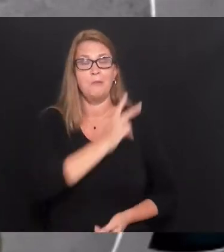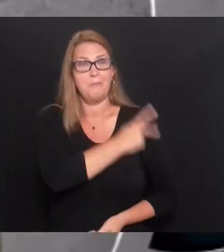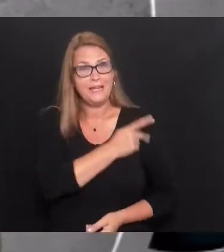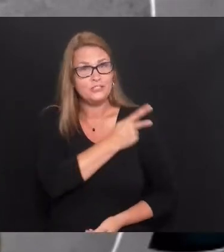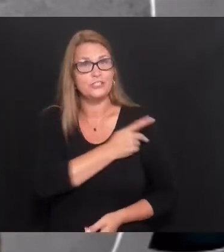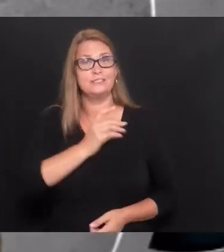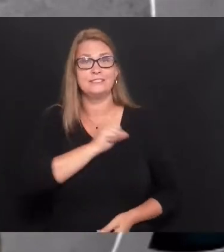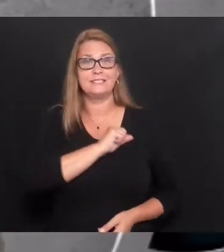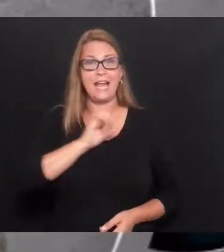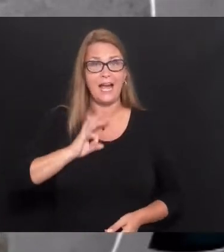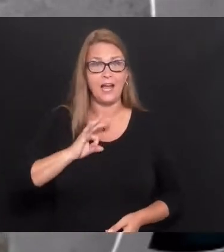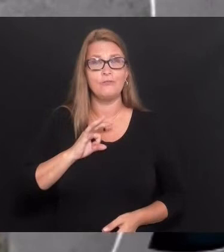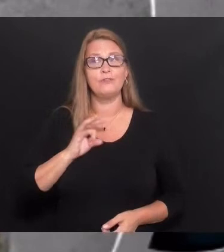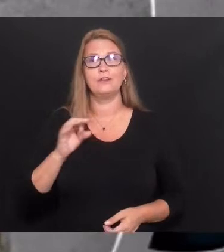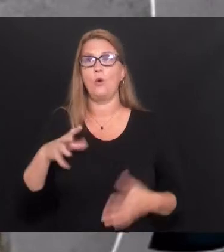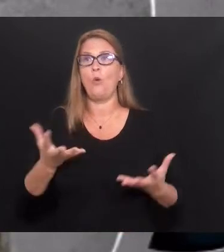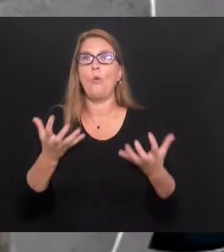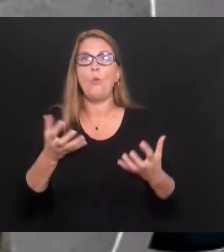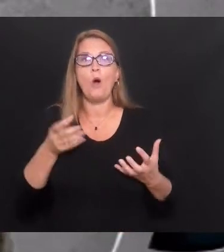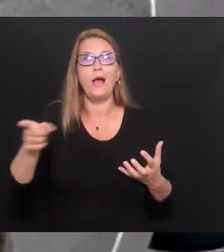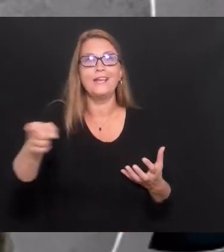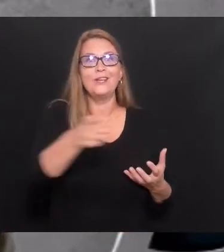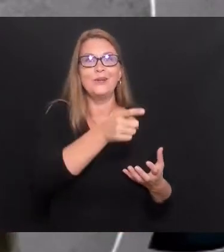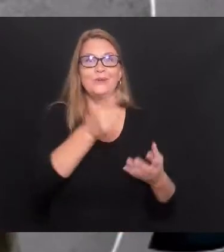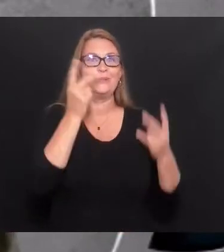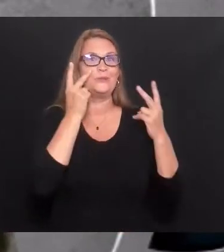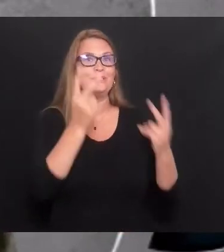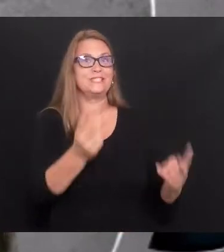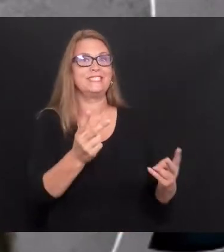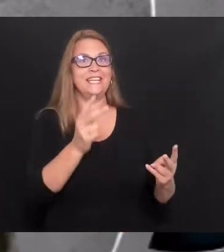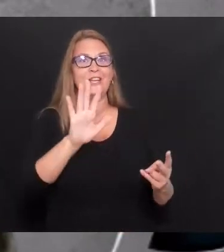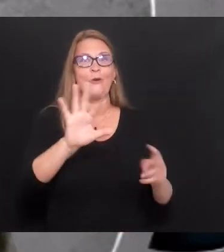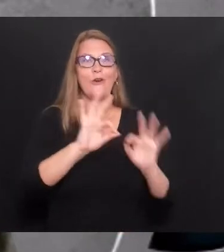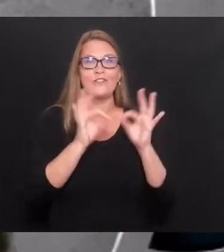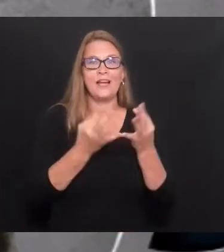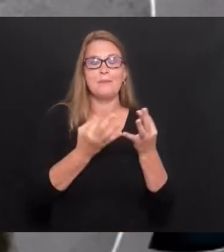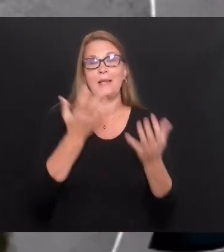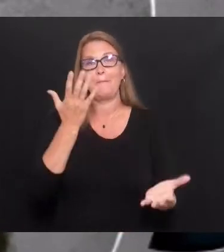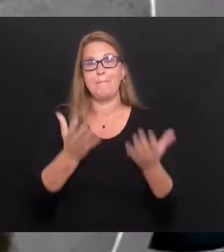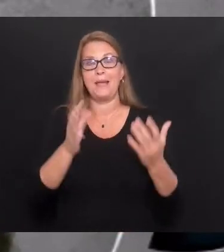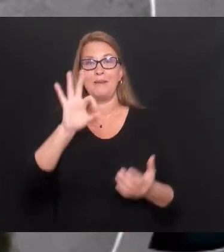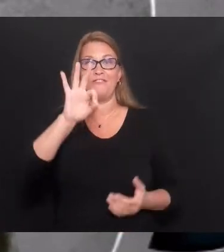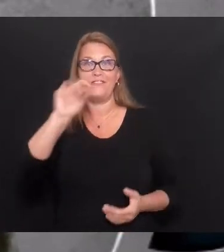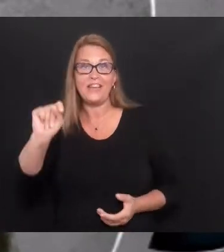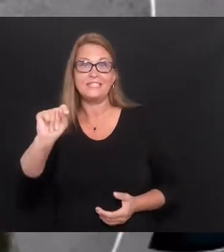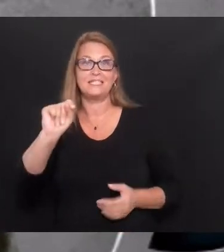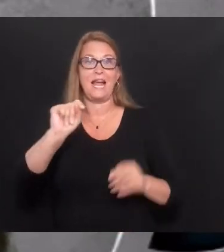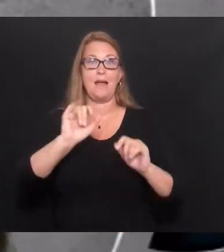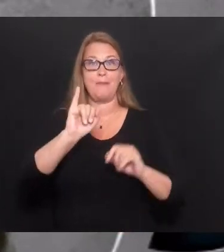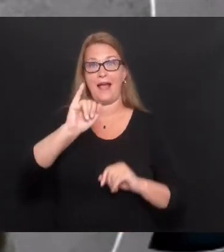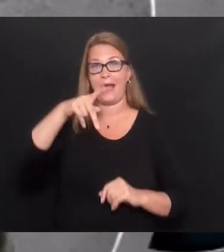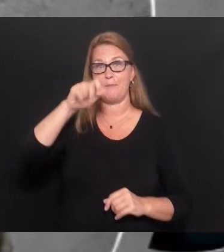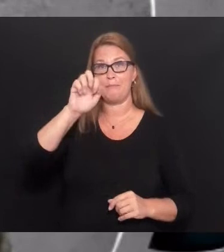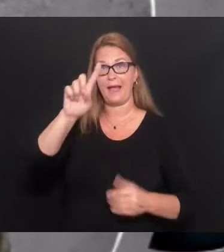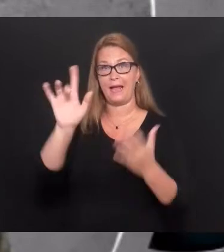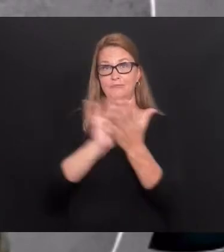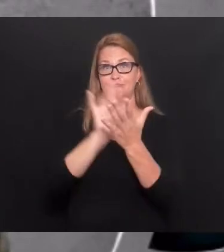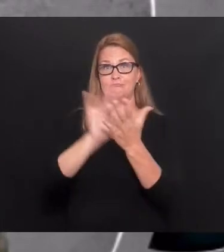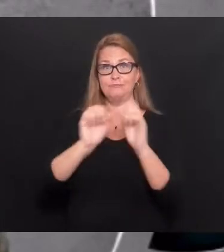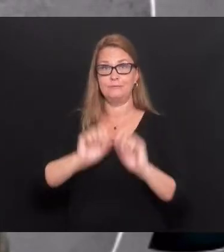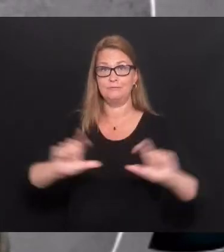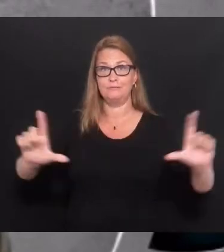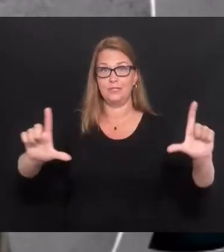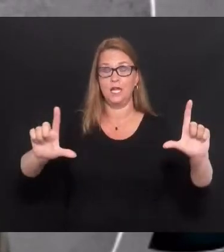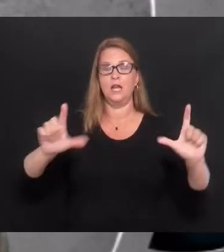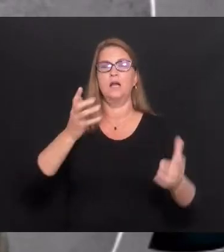try other ways to see your family members. Sometimes they use iPads, FaceTime, phone calls, but a lot of the places you just might have to call and